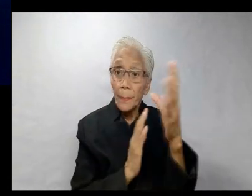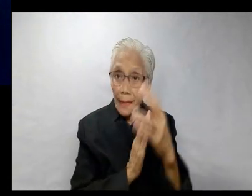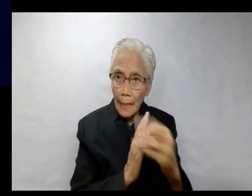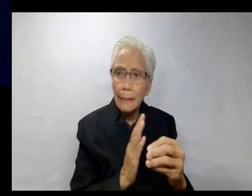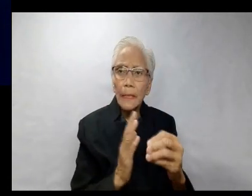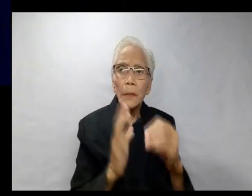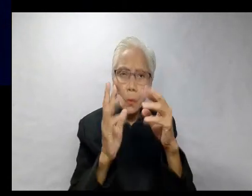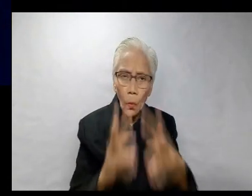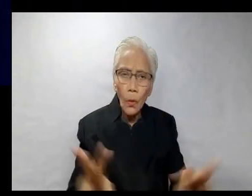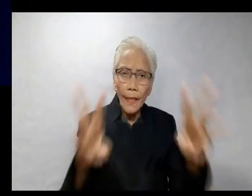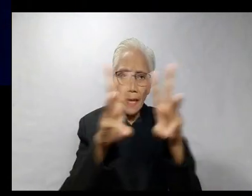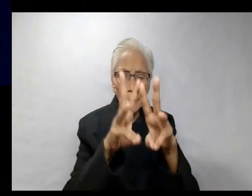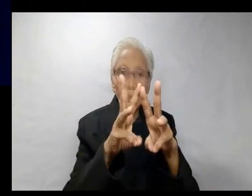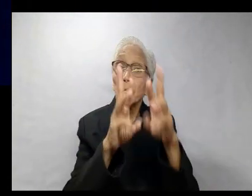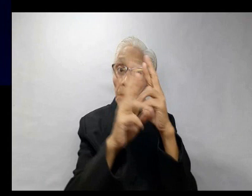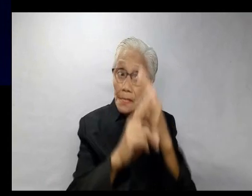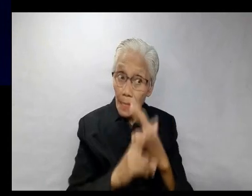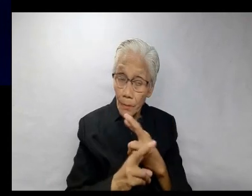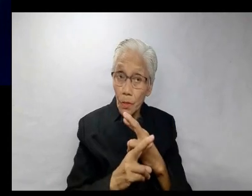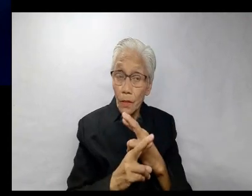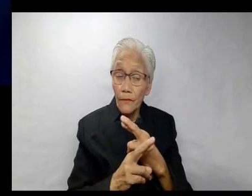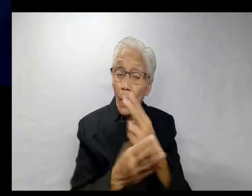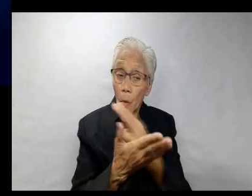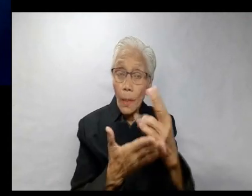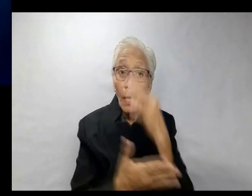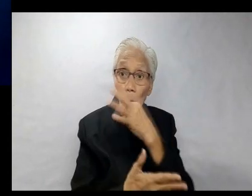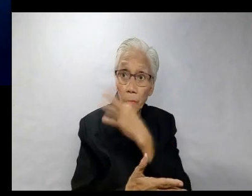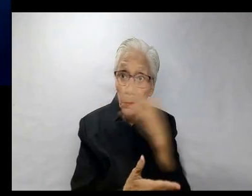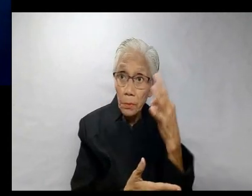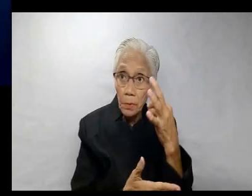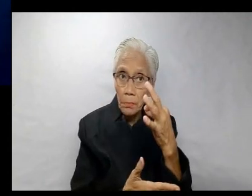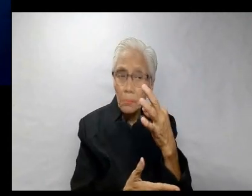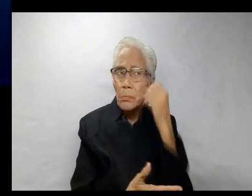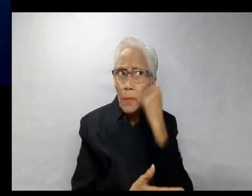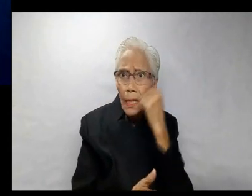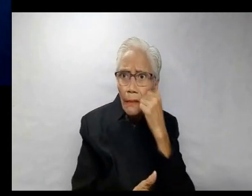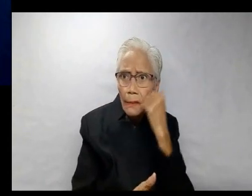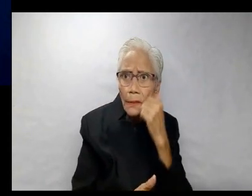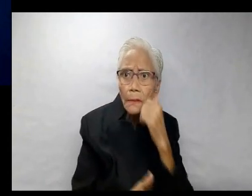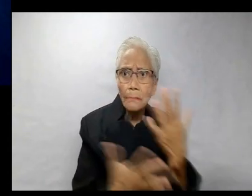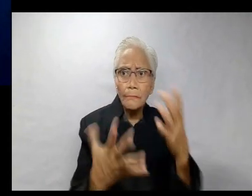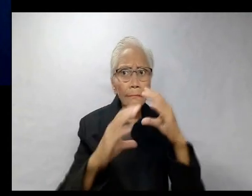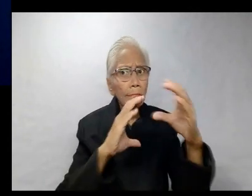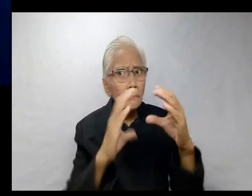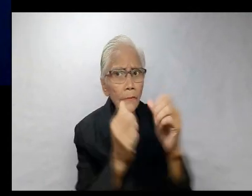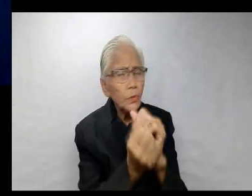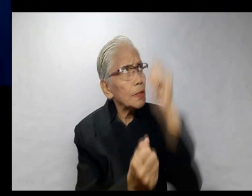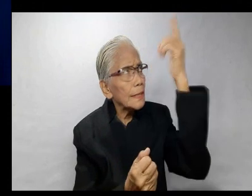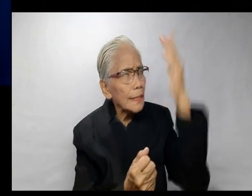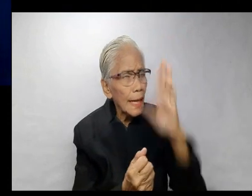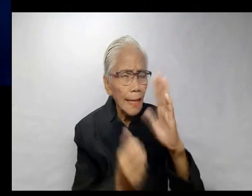and worthy reception of the Holy Communion. Pay attention to our daily communication with